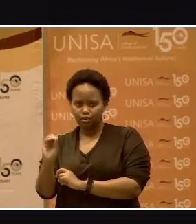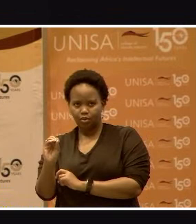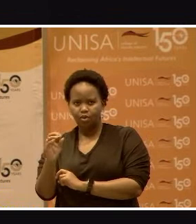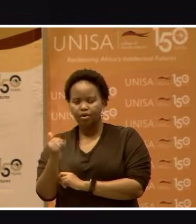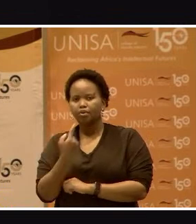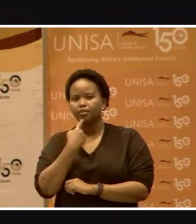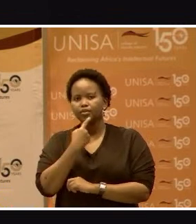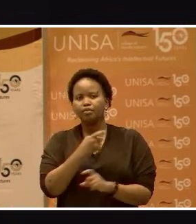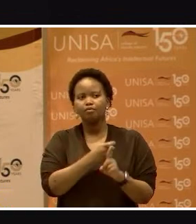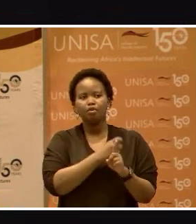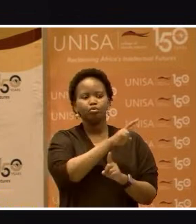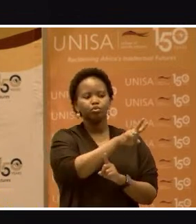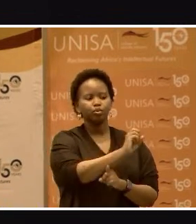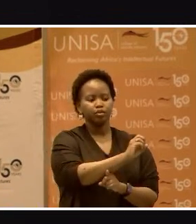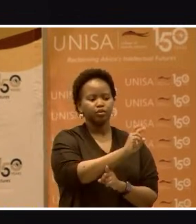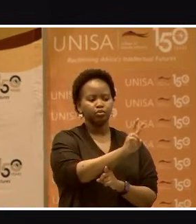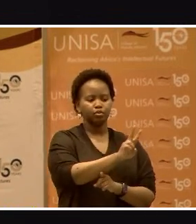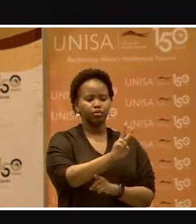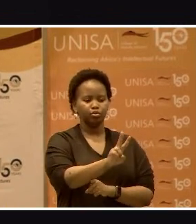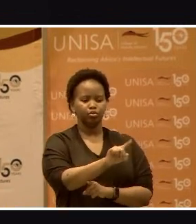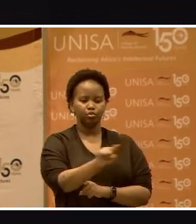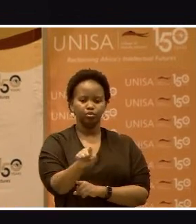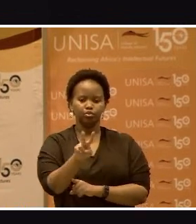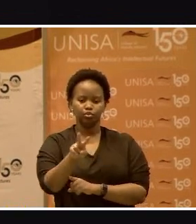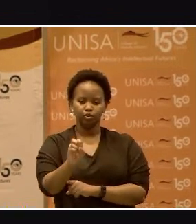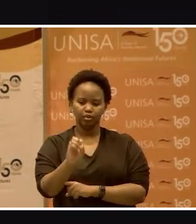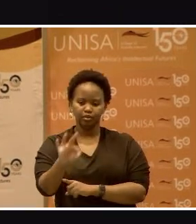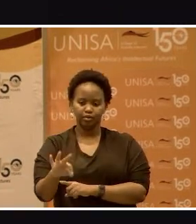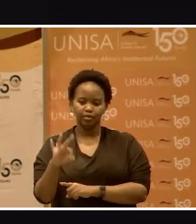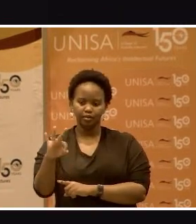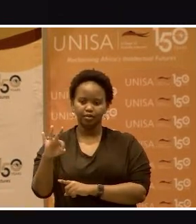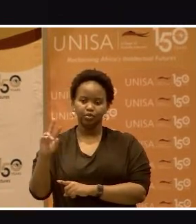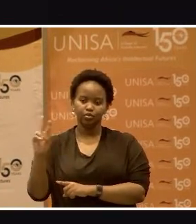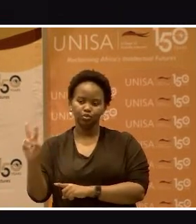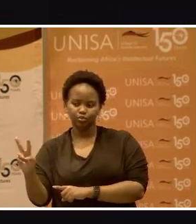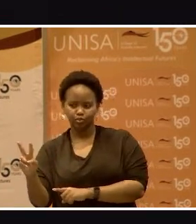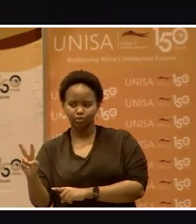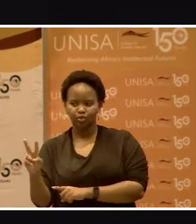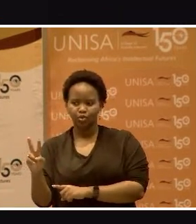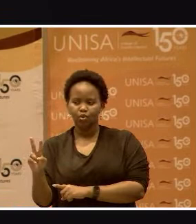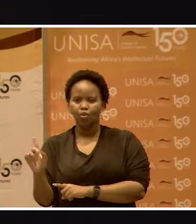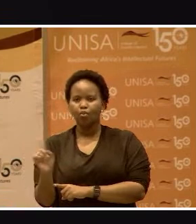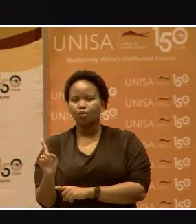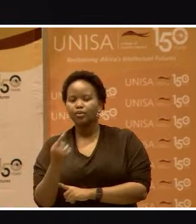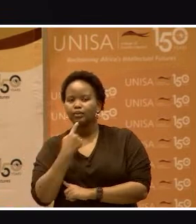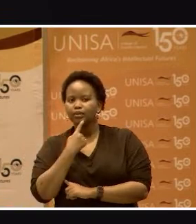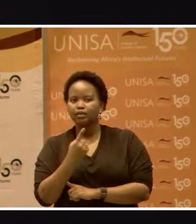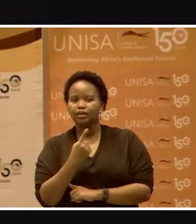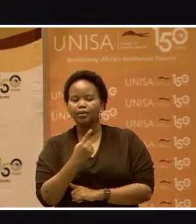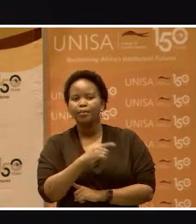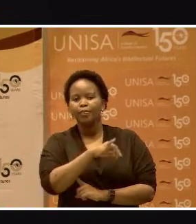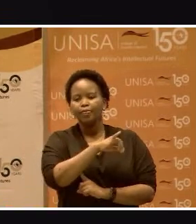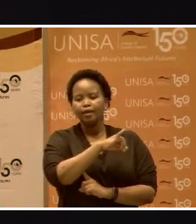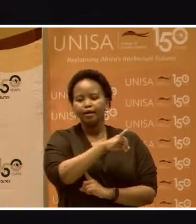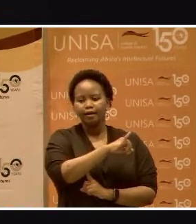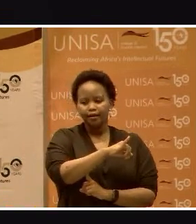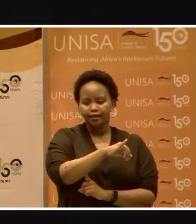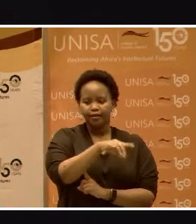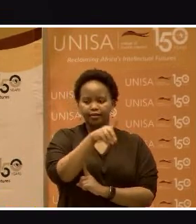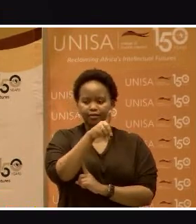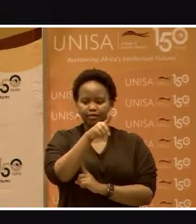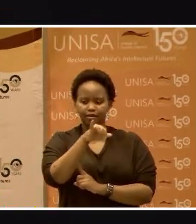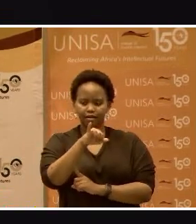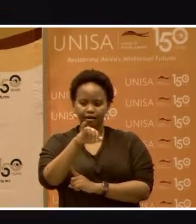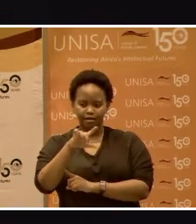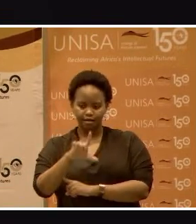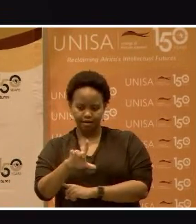between 2022 and 2032 as the International Decade of Indigenous Languages. And